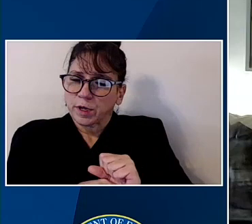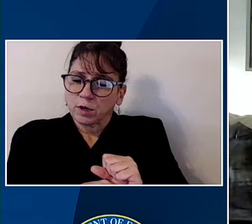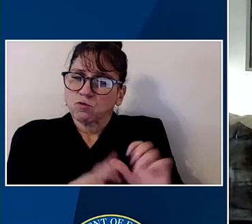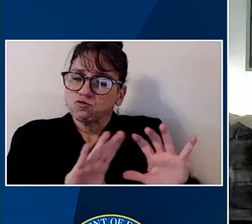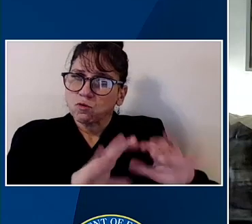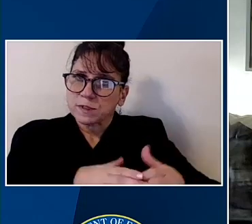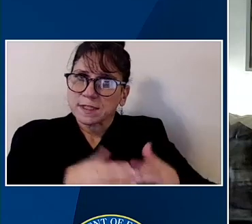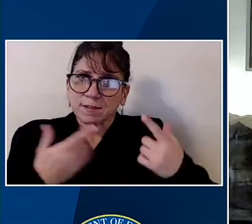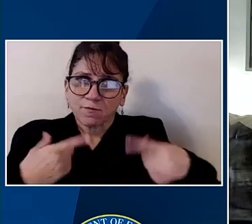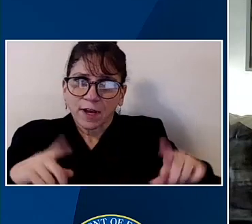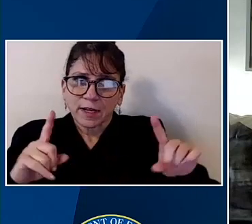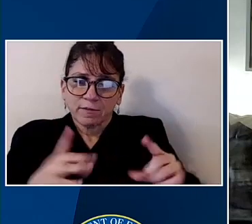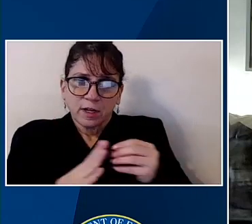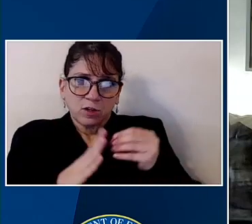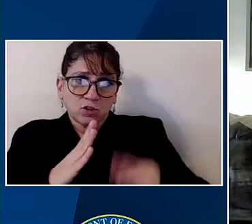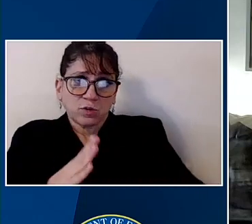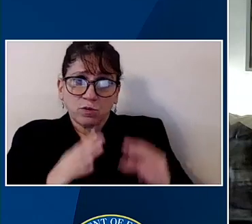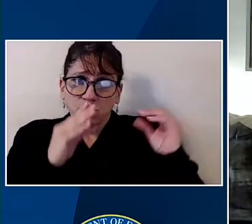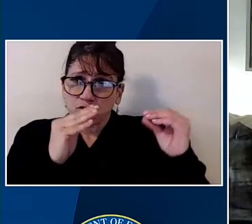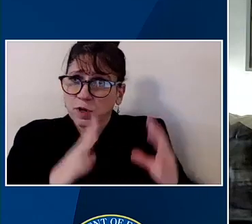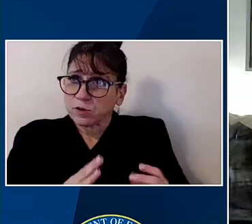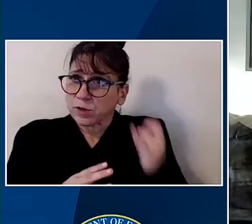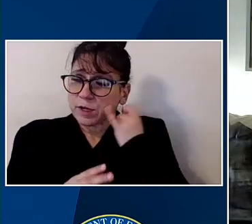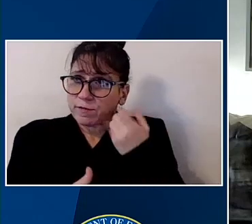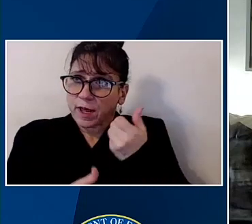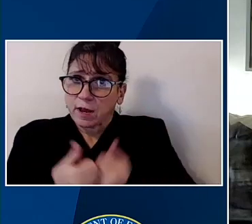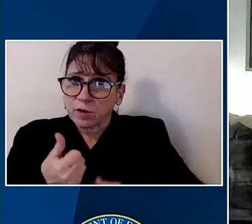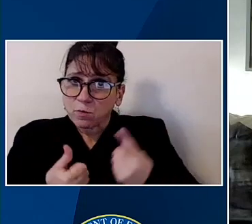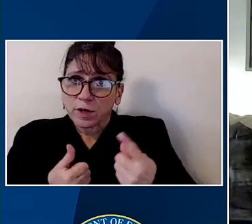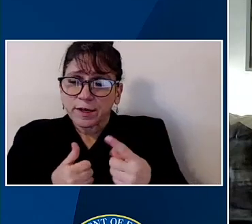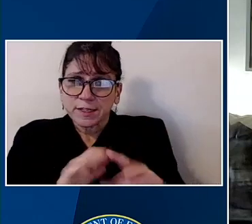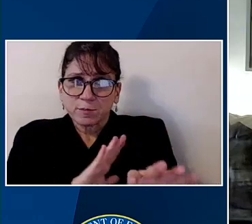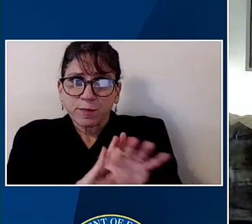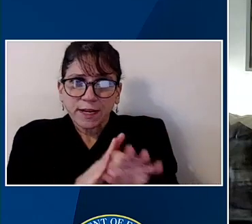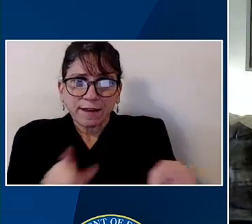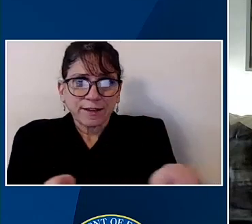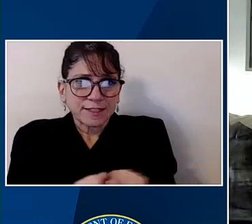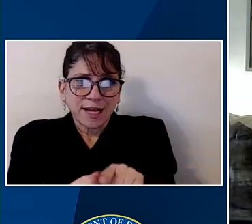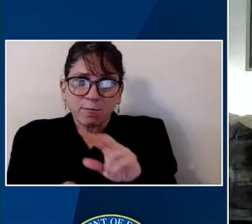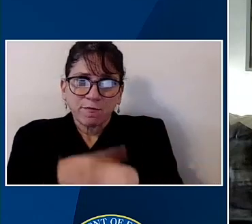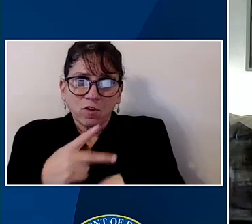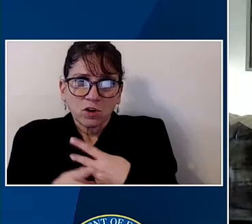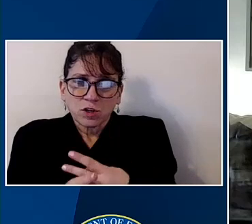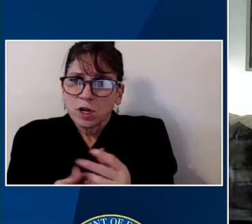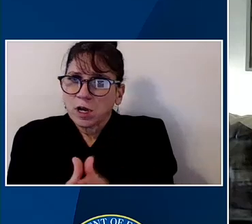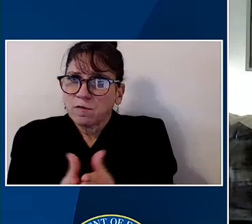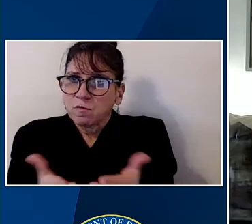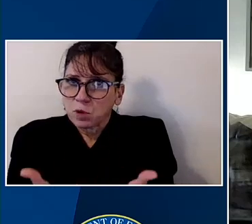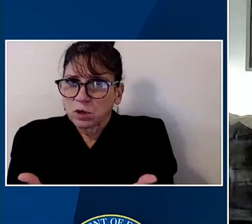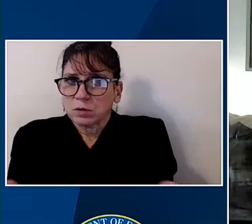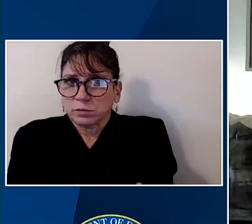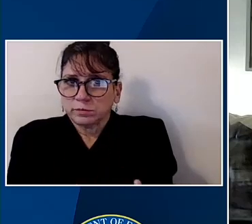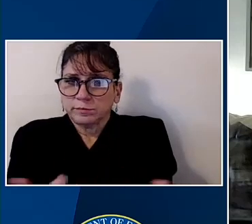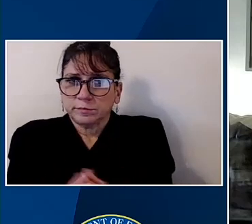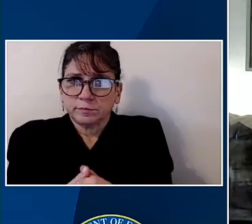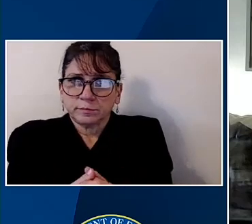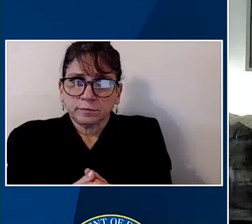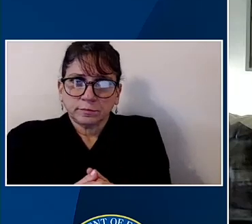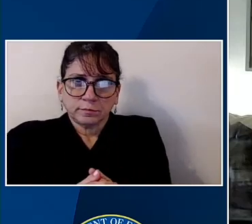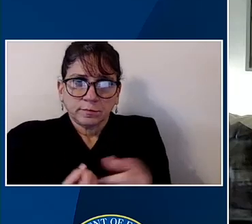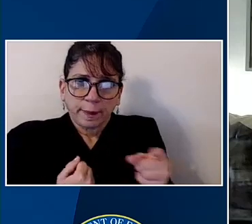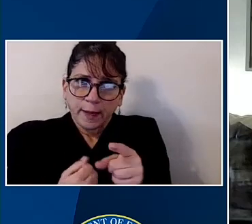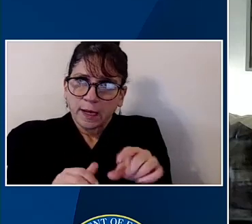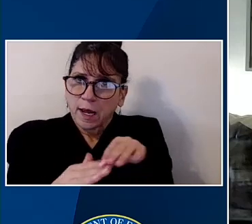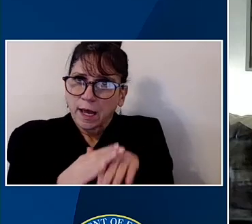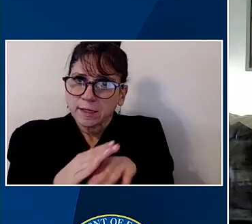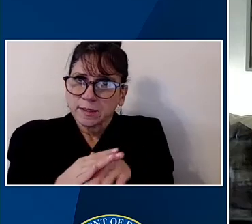as a student or as an instructor if everyone is using the same version of the course materials that they can access